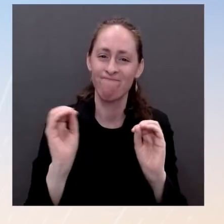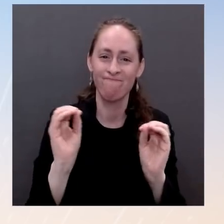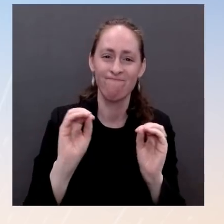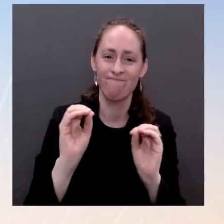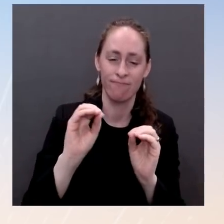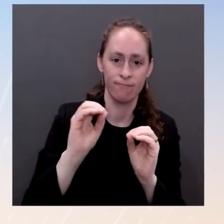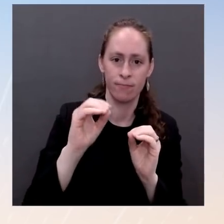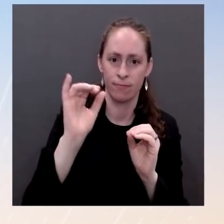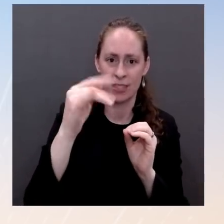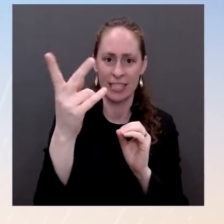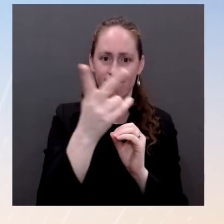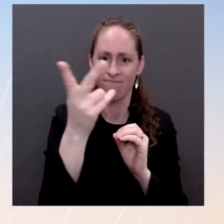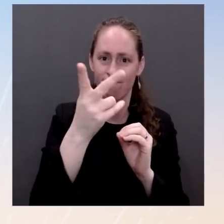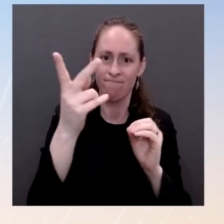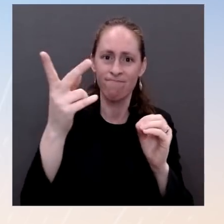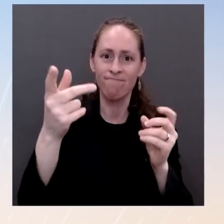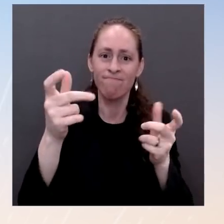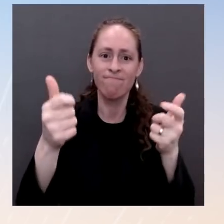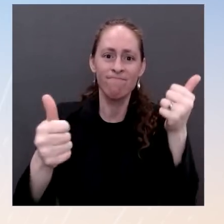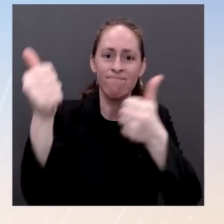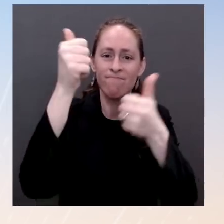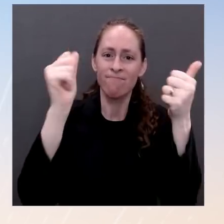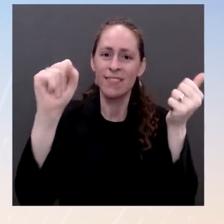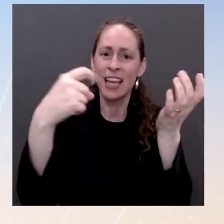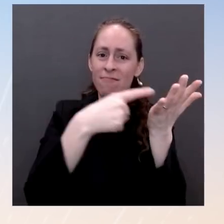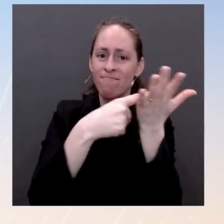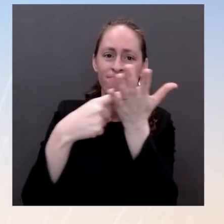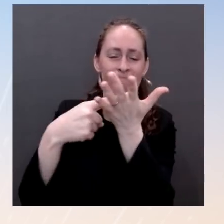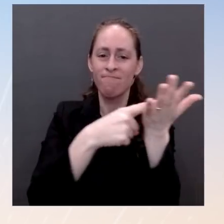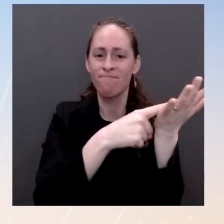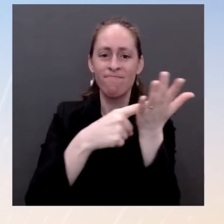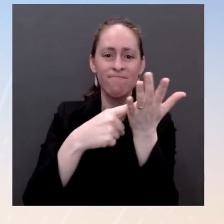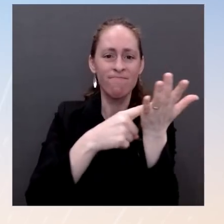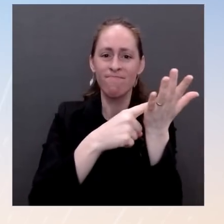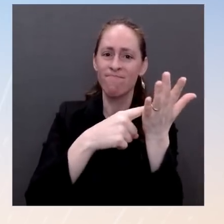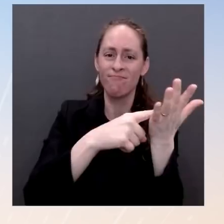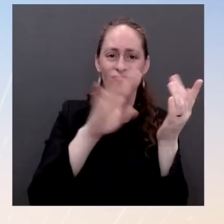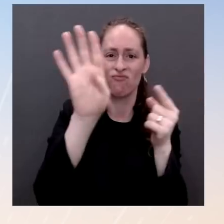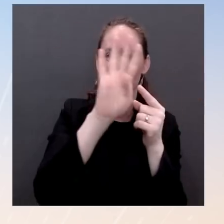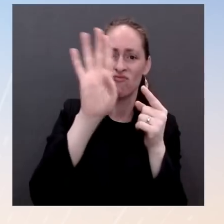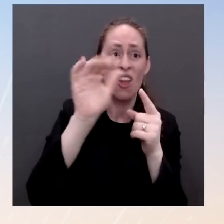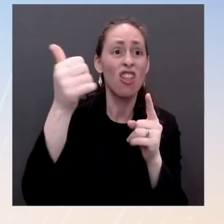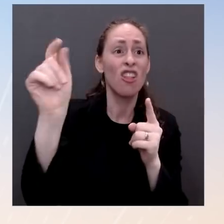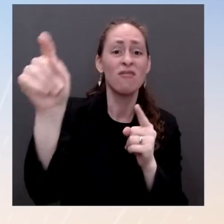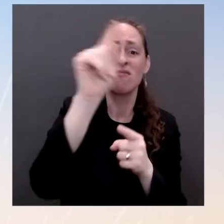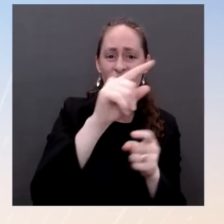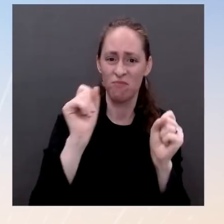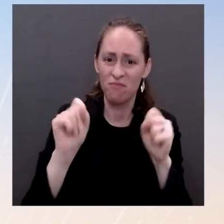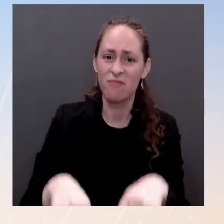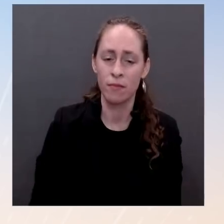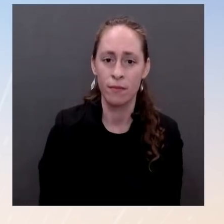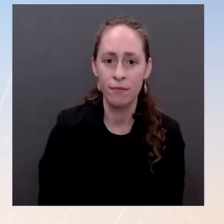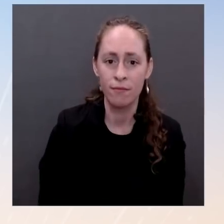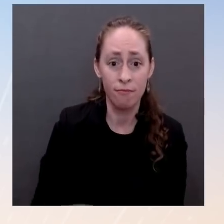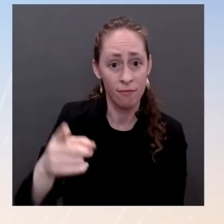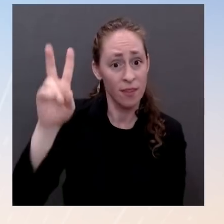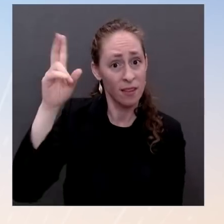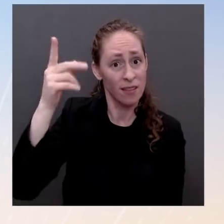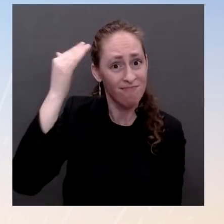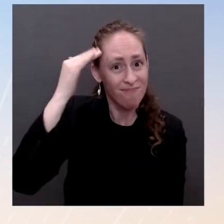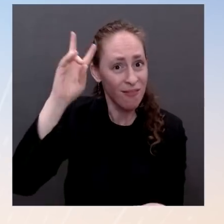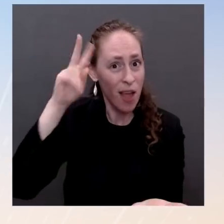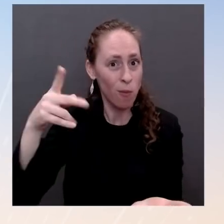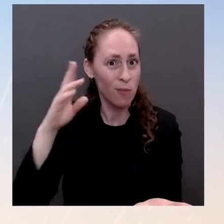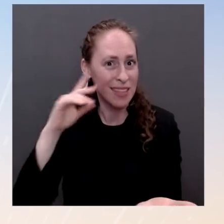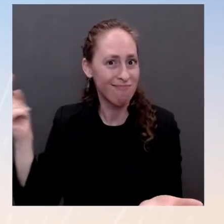with other leaders in the world, and obviously the vice president is going, as you know. He's got a busy day, obviously, with Ukraine, but has the president talked to any